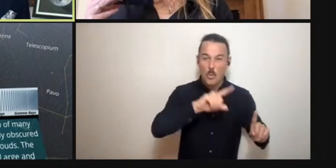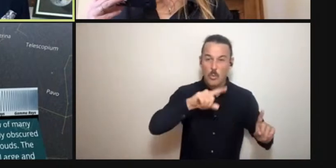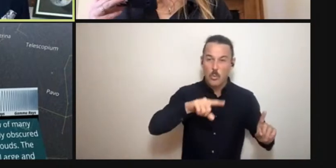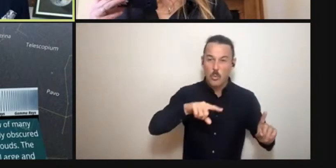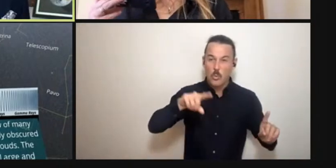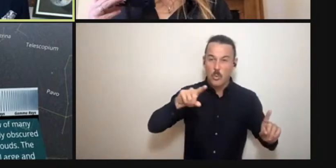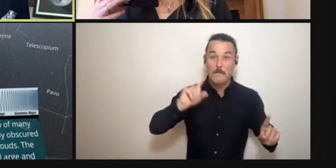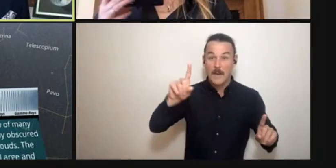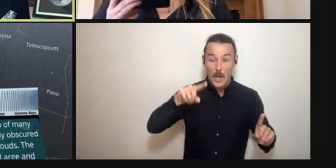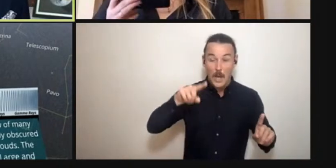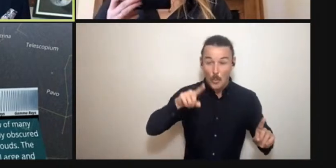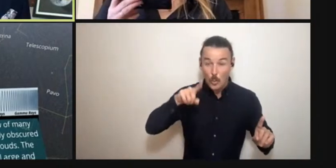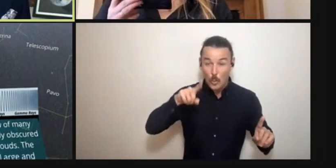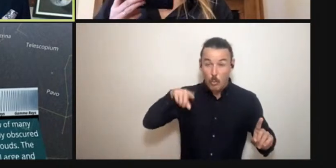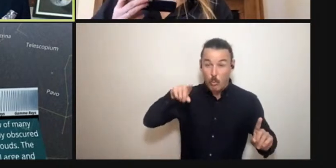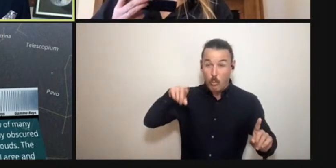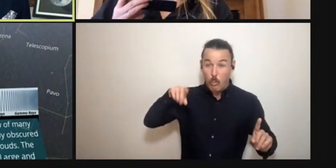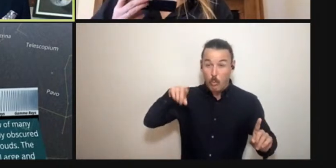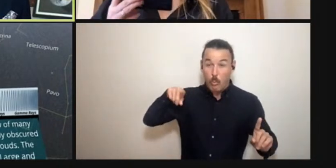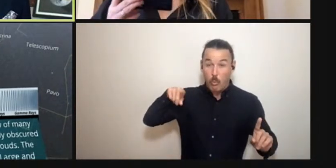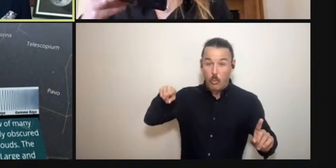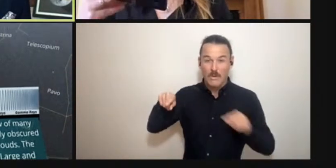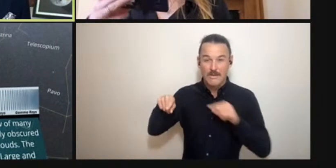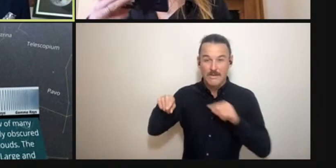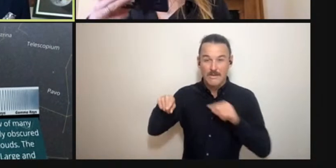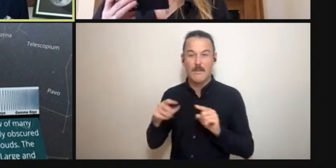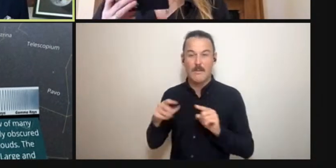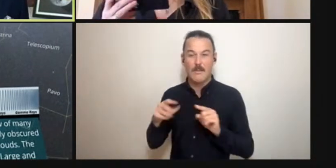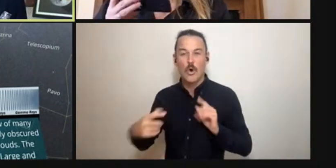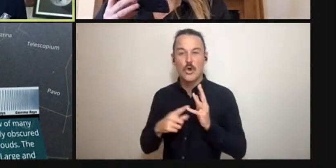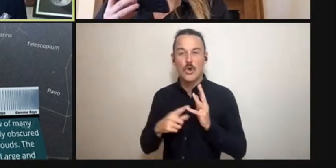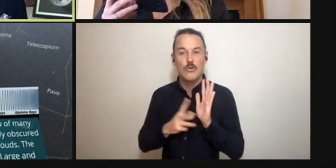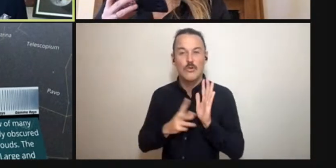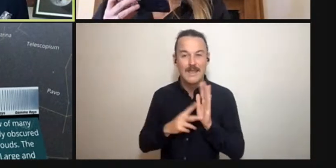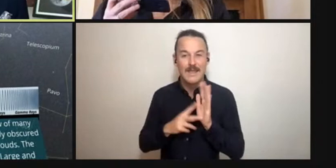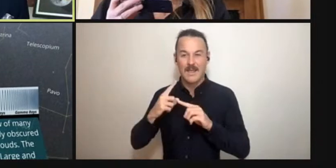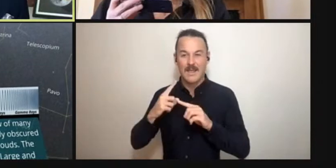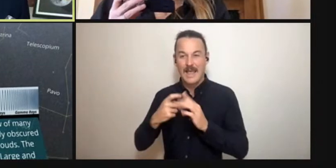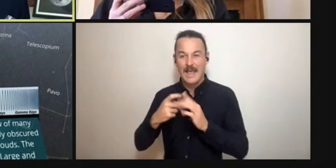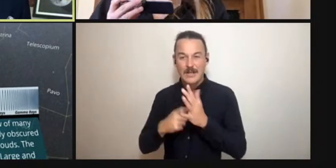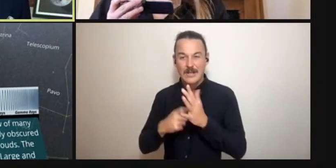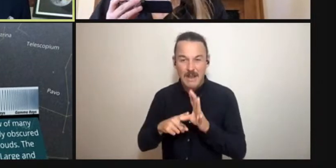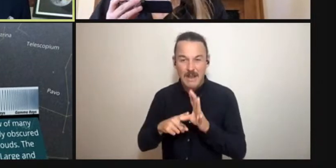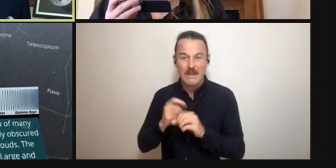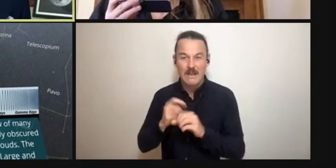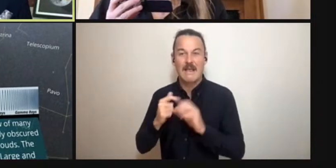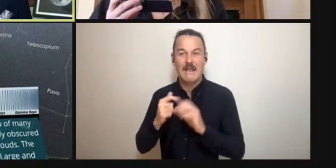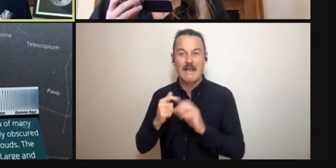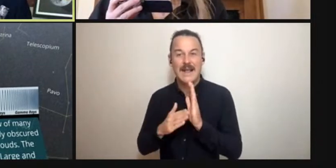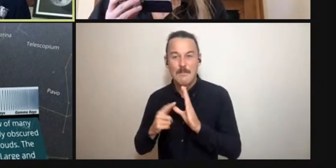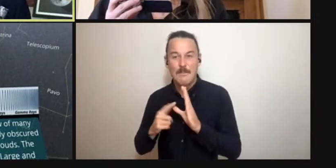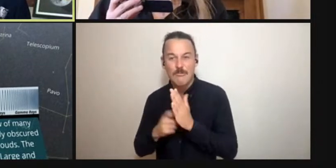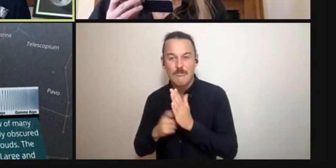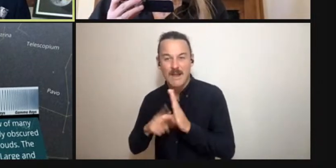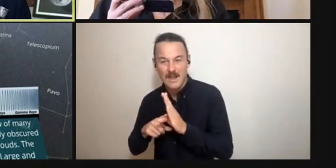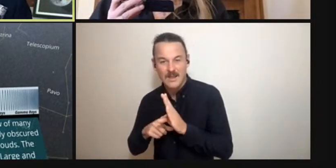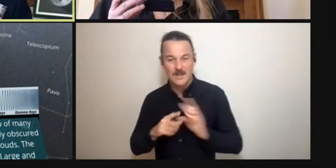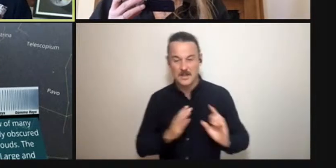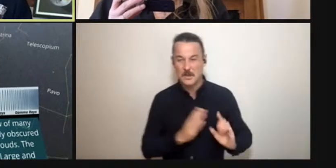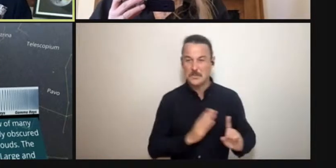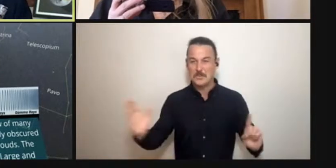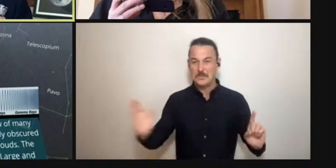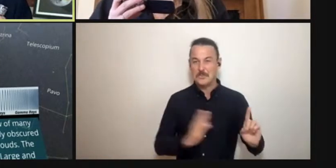energy light on the right, like UV, X-ray, and even gamma rays. Okay, now what I want us to do is to select